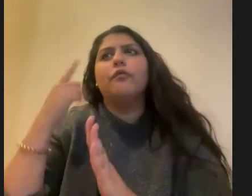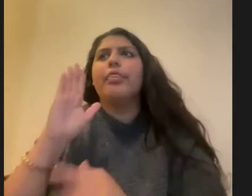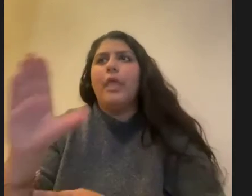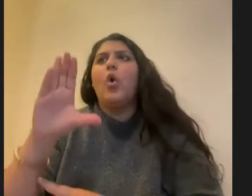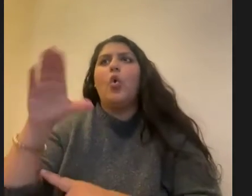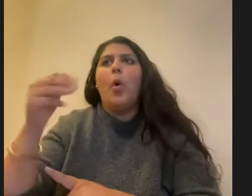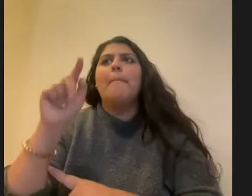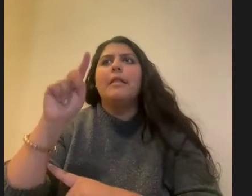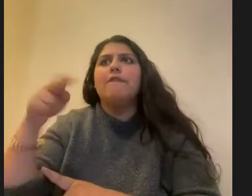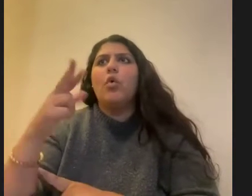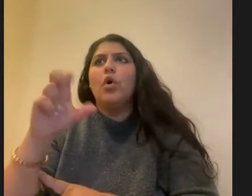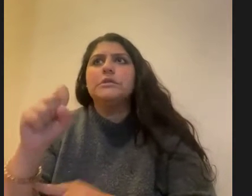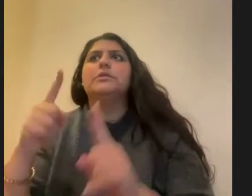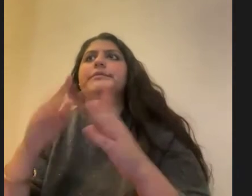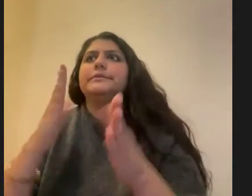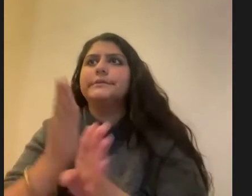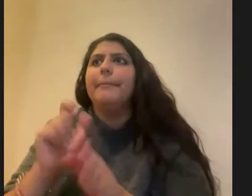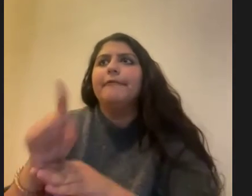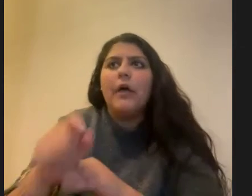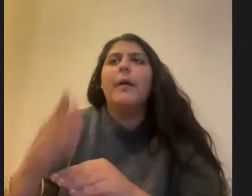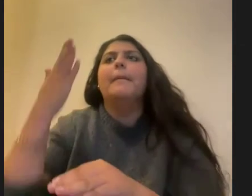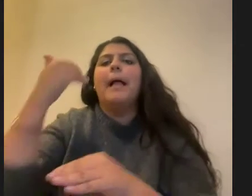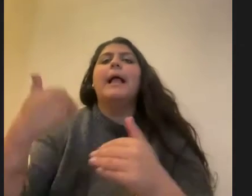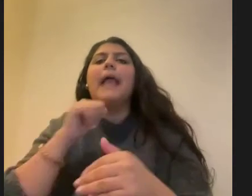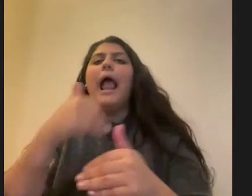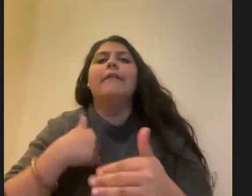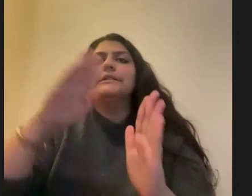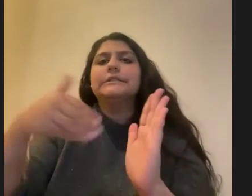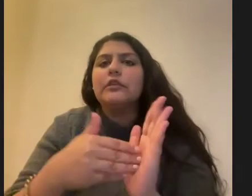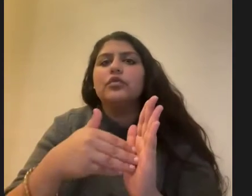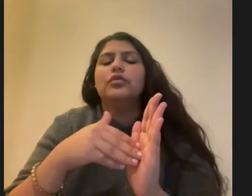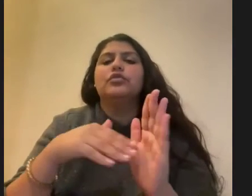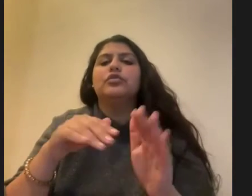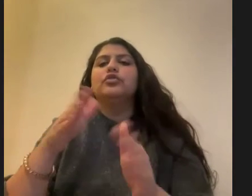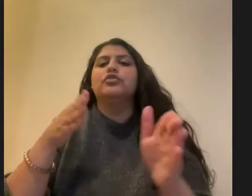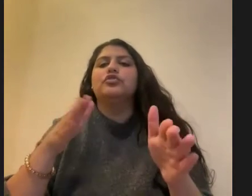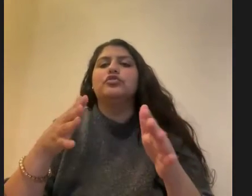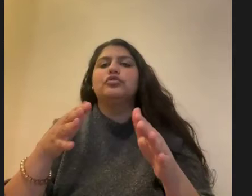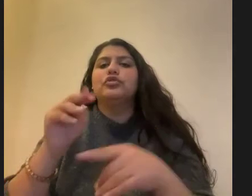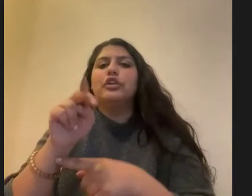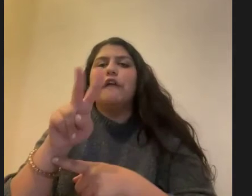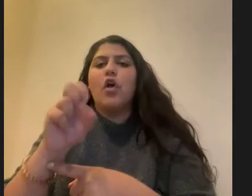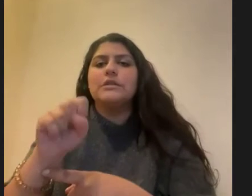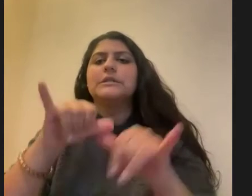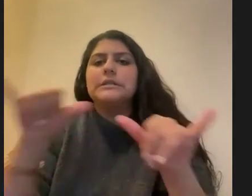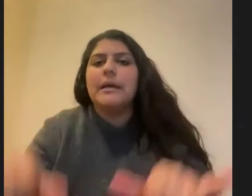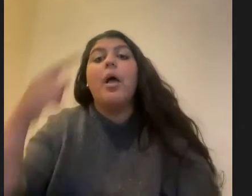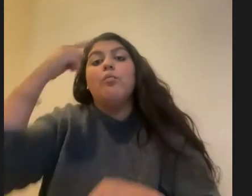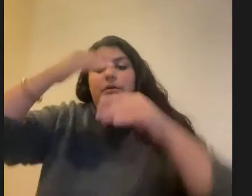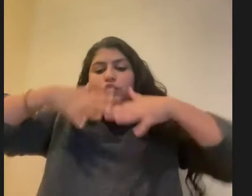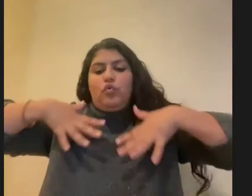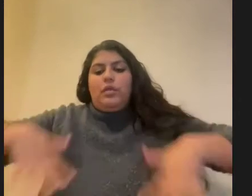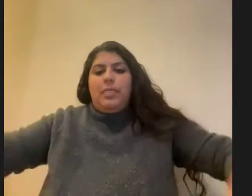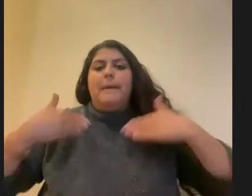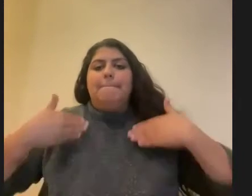stop firing because they have a decentralized nervous system, which just means that their brain is kind of spread out everywhere. And it doesn't have to, they still have like